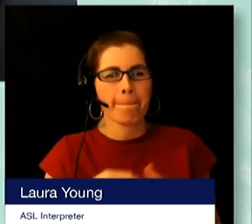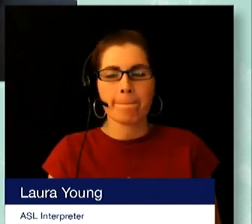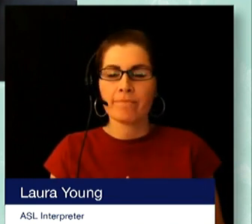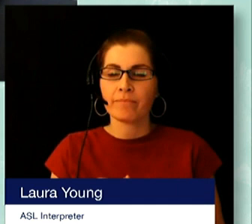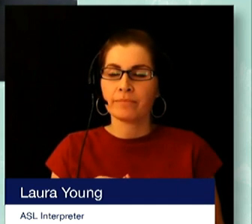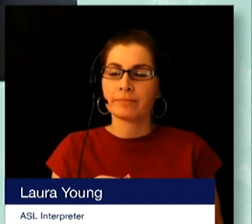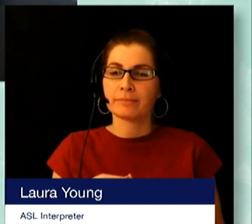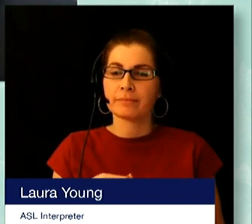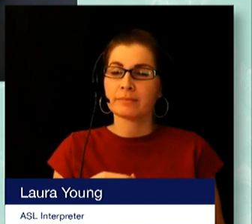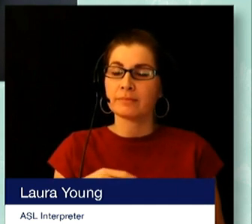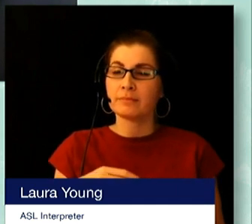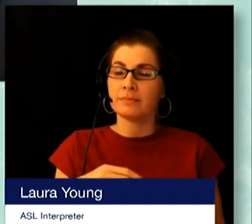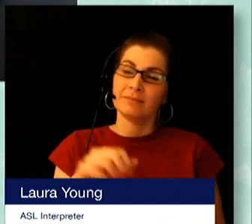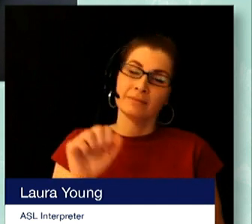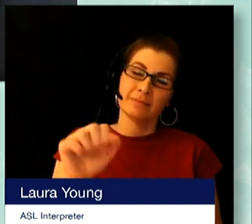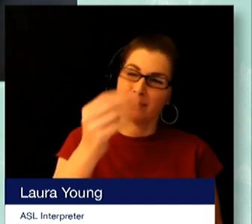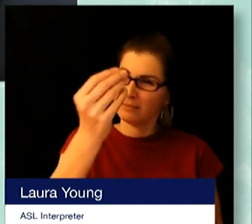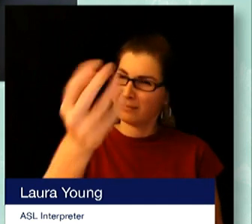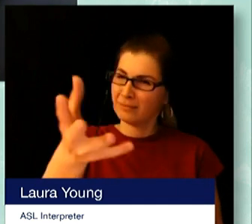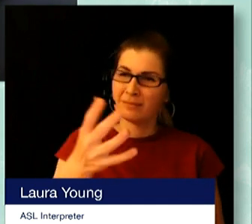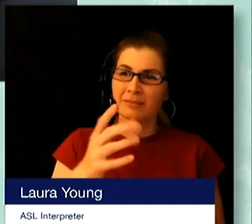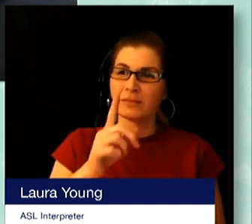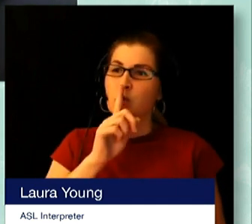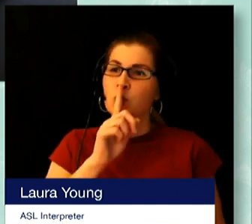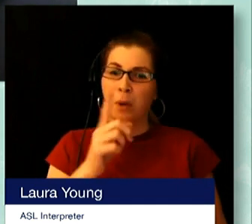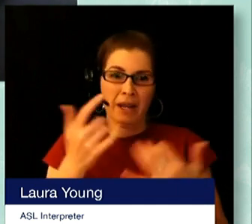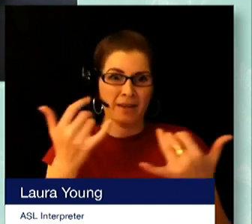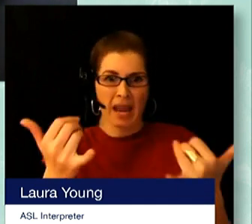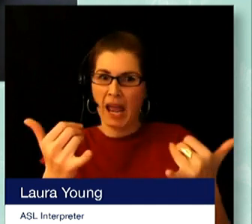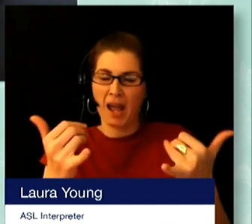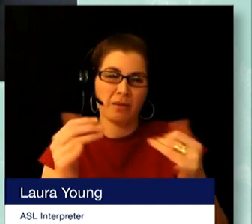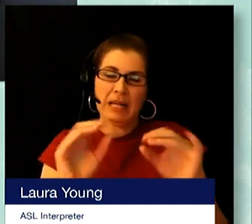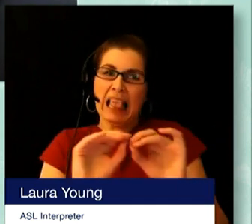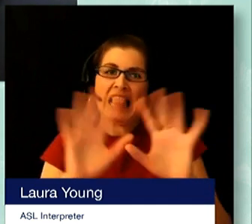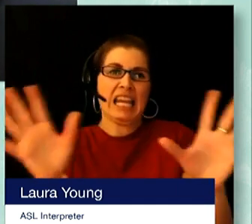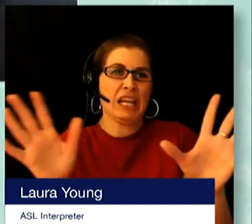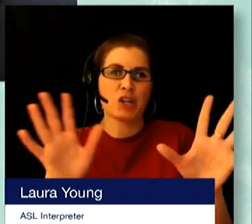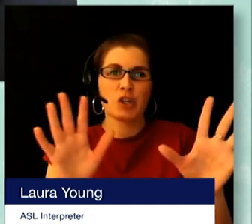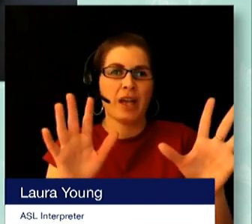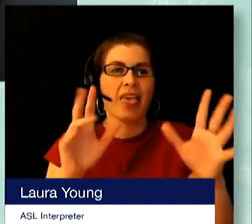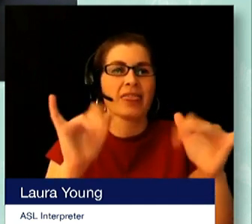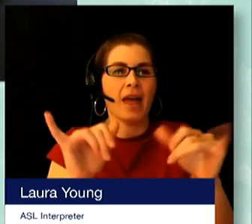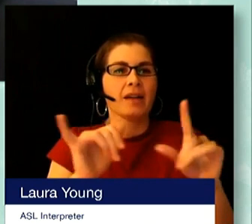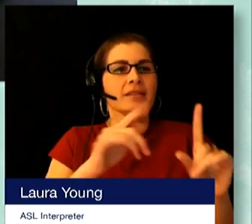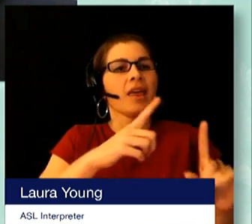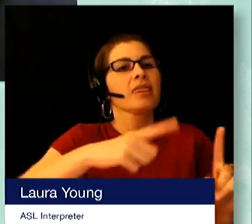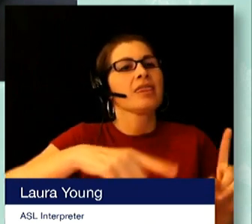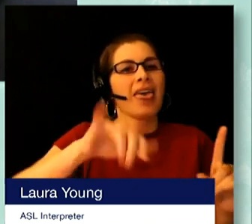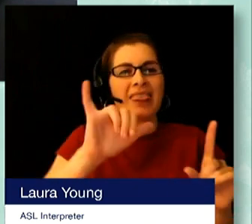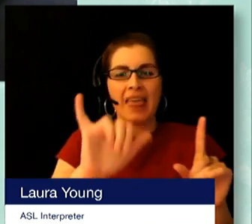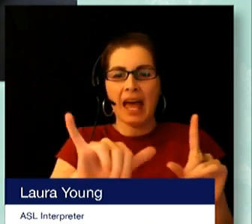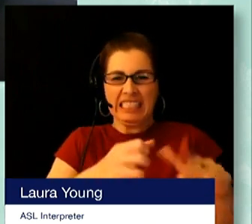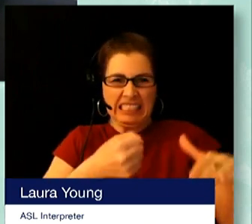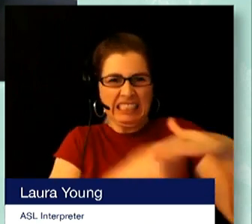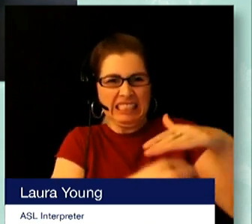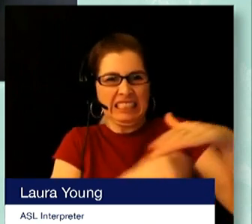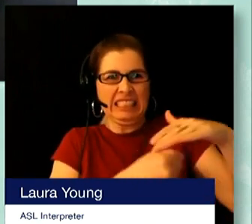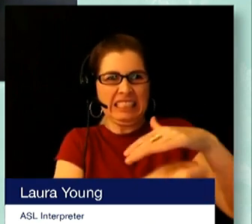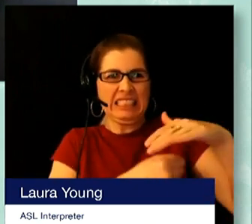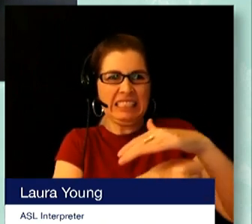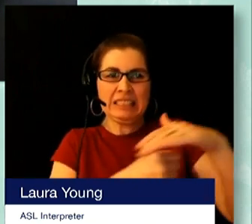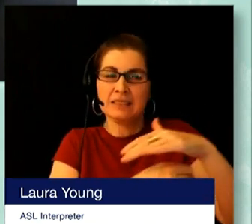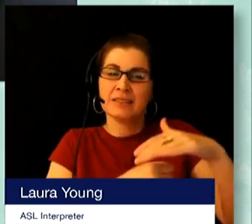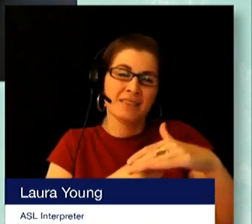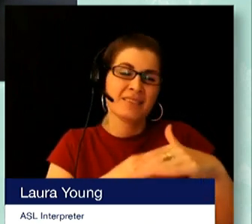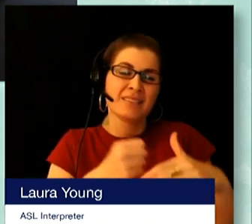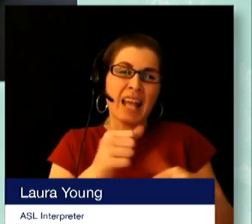Absolutely. You know, we're in a situation where it's clearer than ever that mass incarceration is a serious ongoing threat to public safety. And